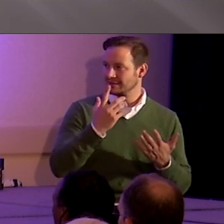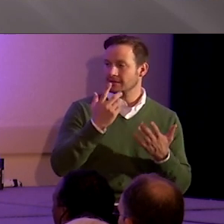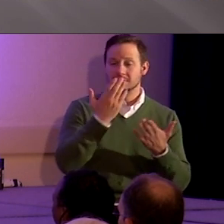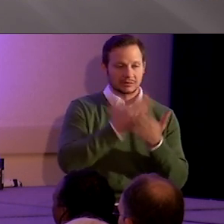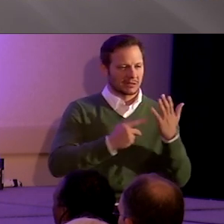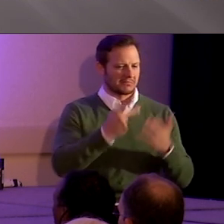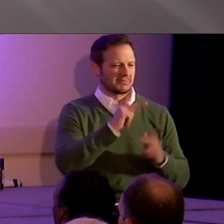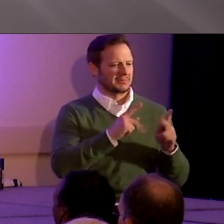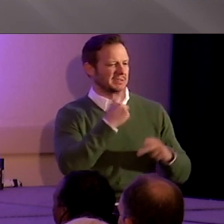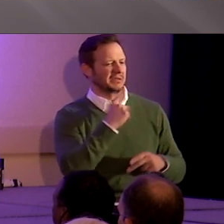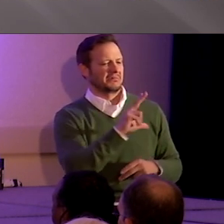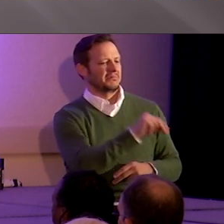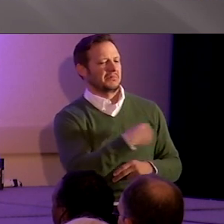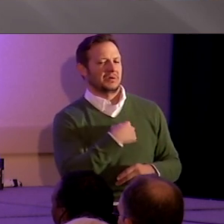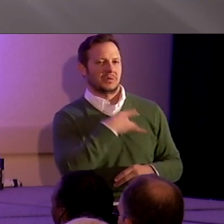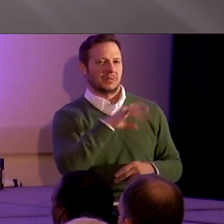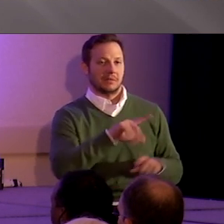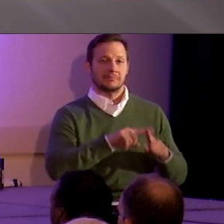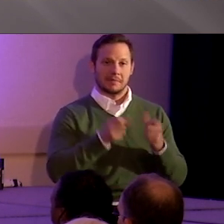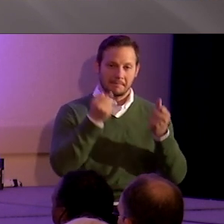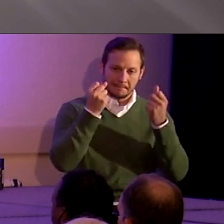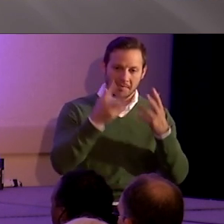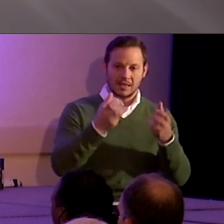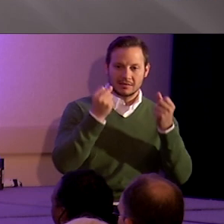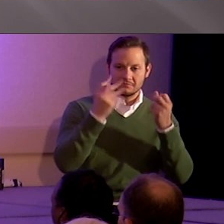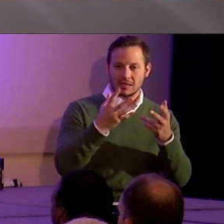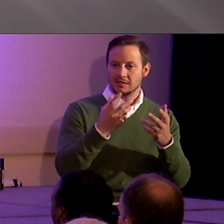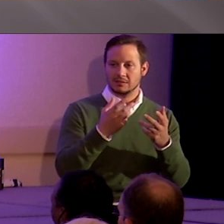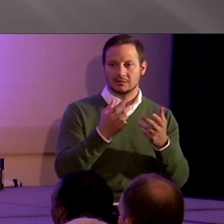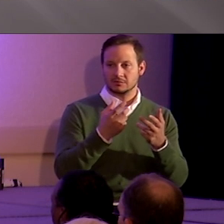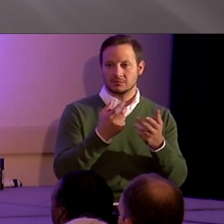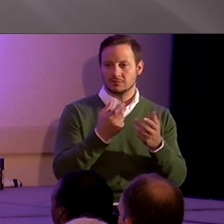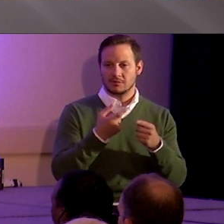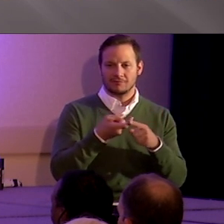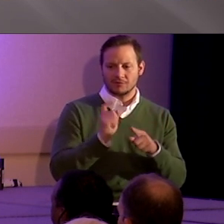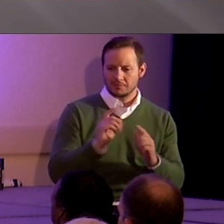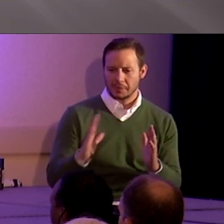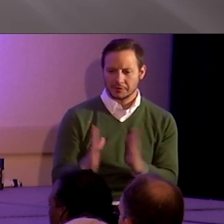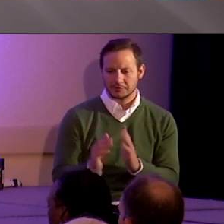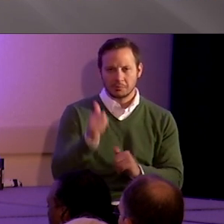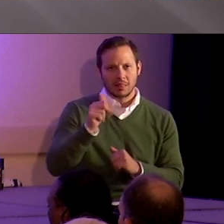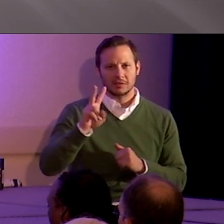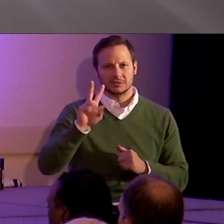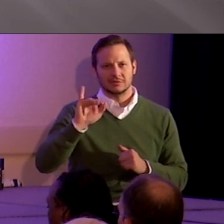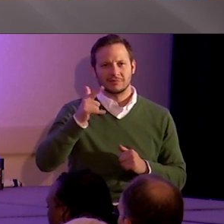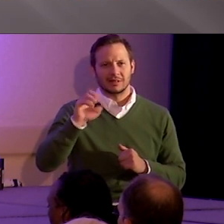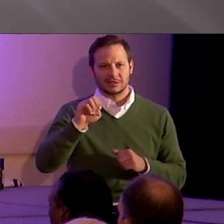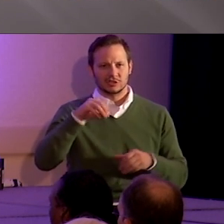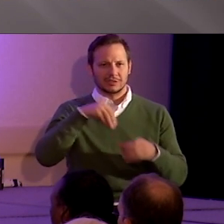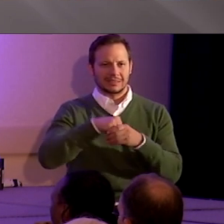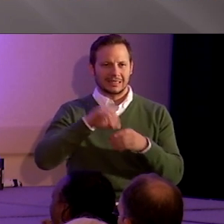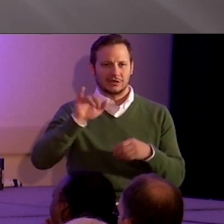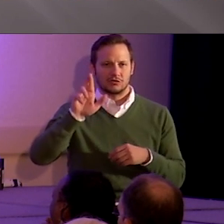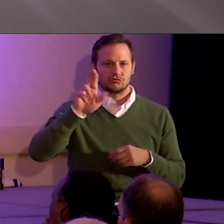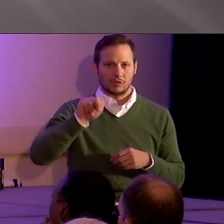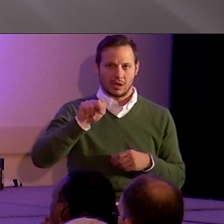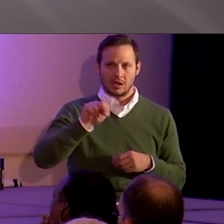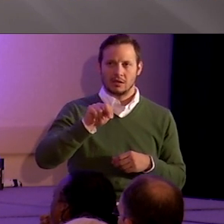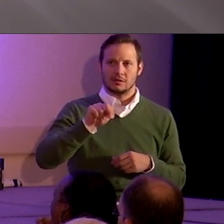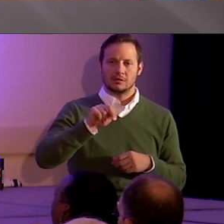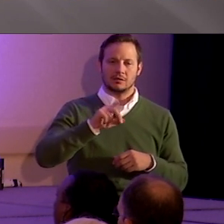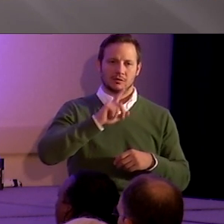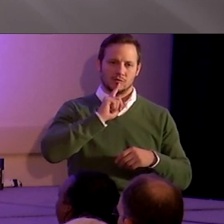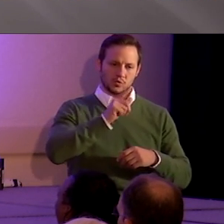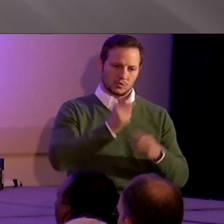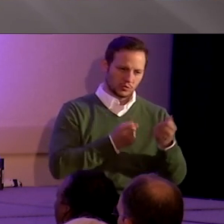it, there are also many from the smallest villages in Iran who vehemently defend it